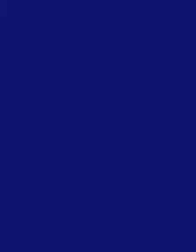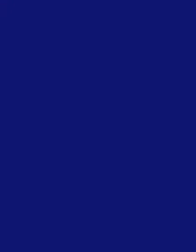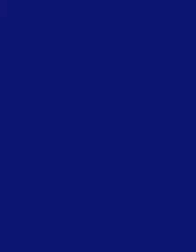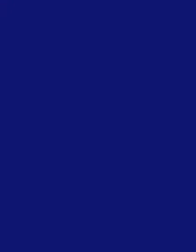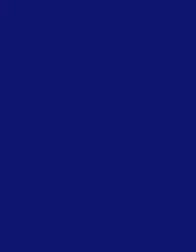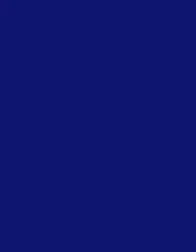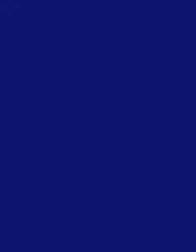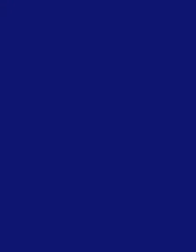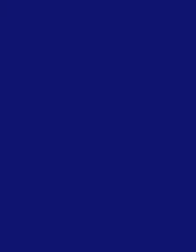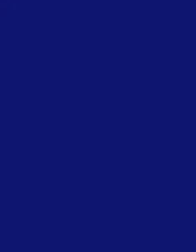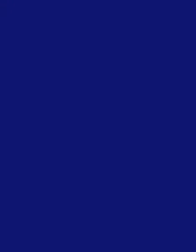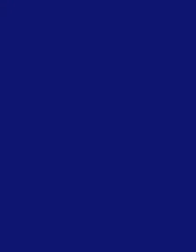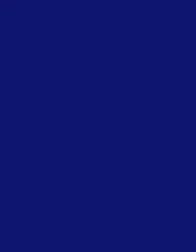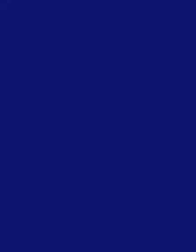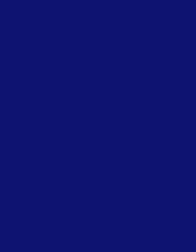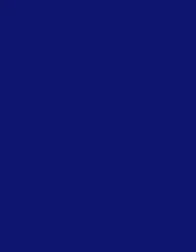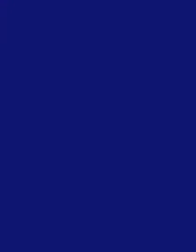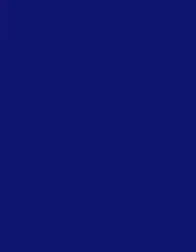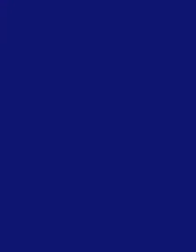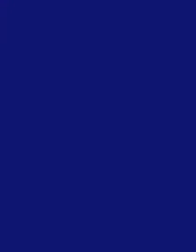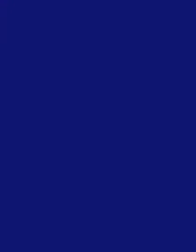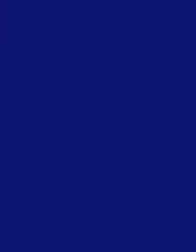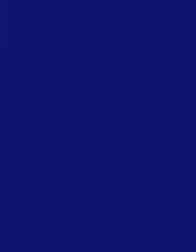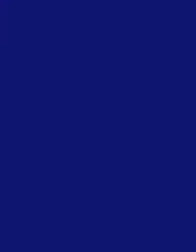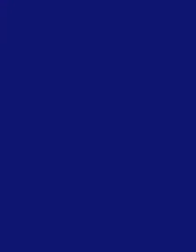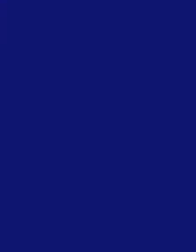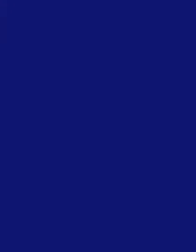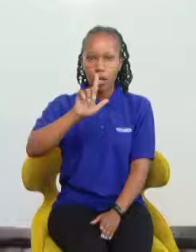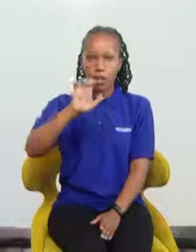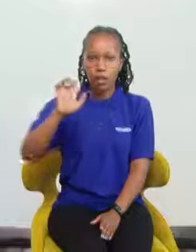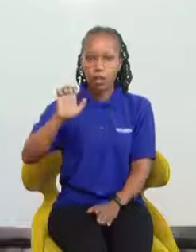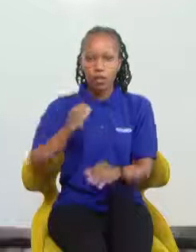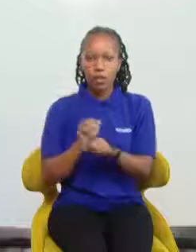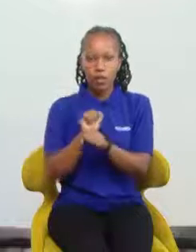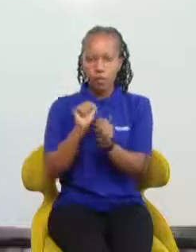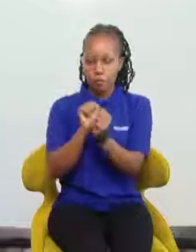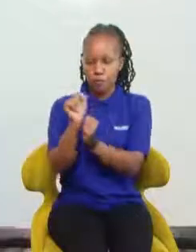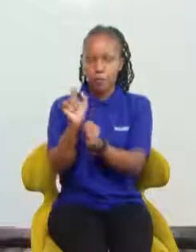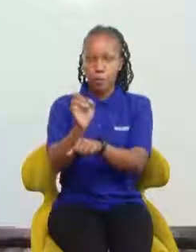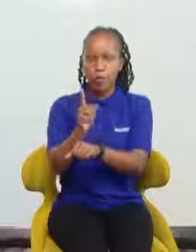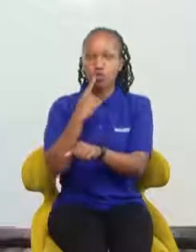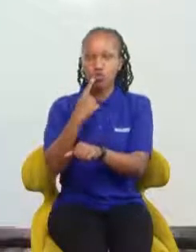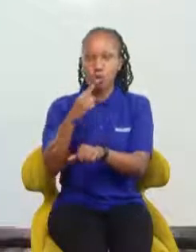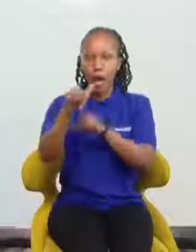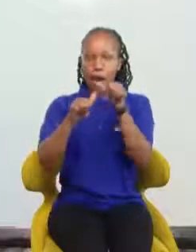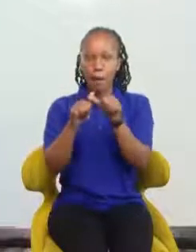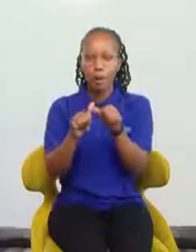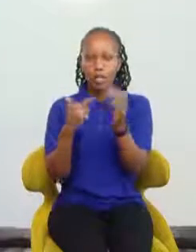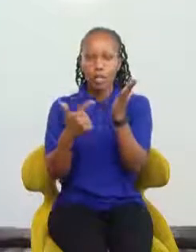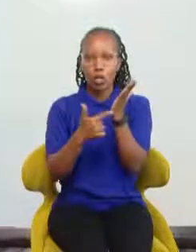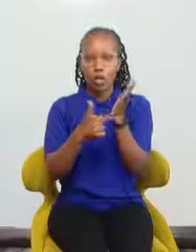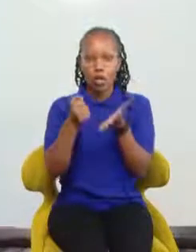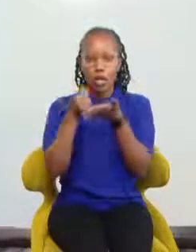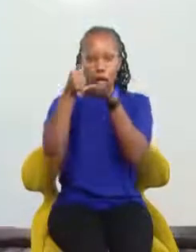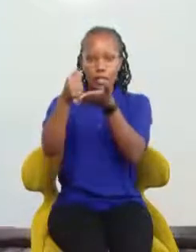Good afternoon, everyone. My name is Christopher Lee, and we have 15 minutes to talk about technology, specifically around assistive technology. This